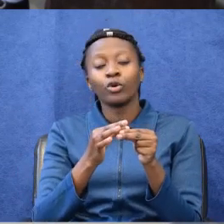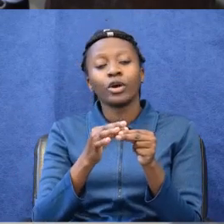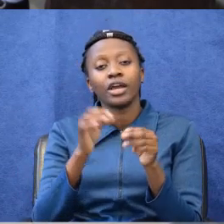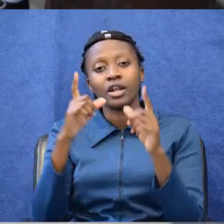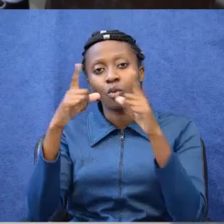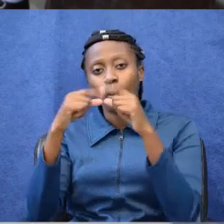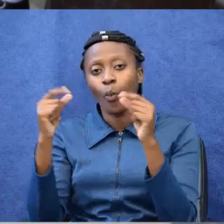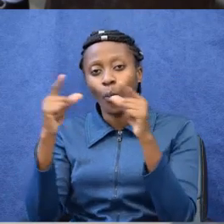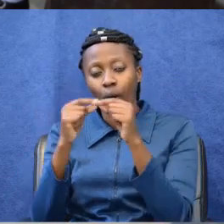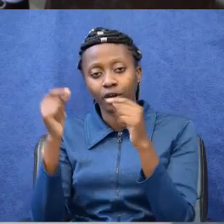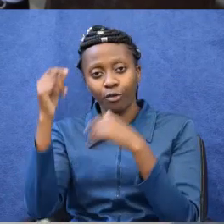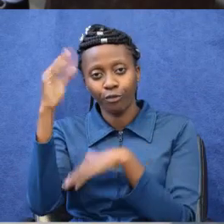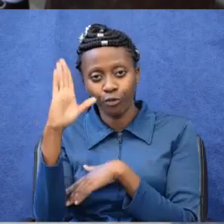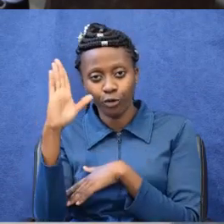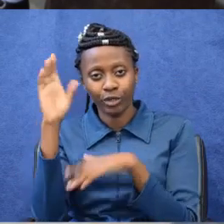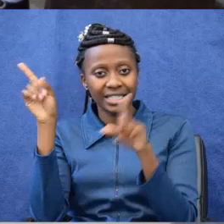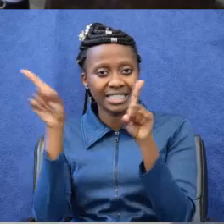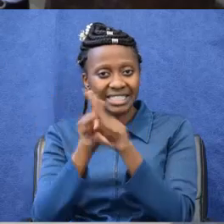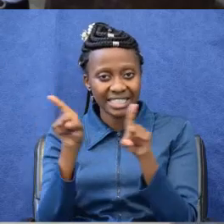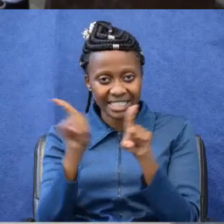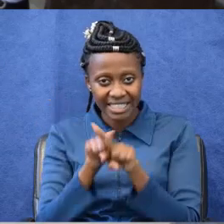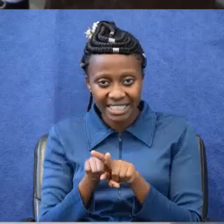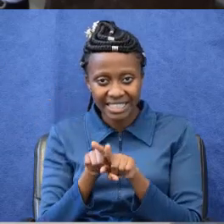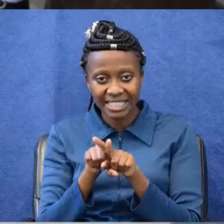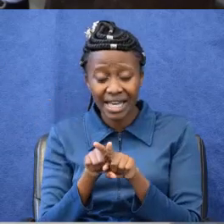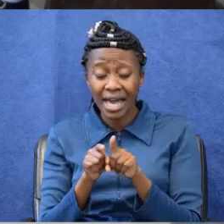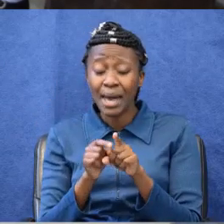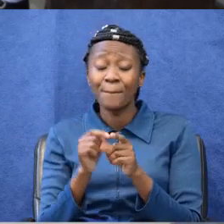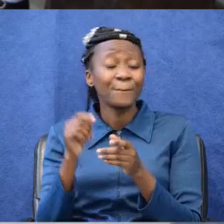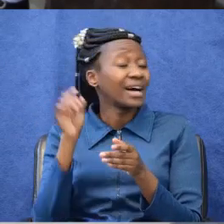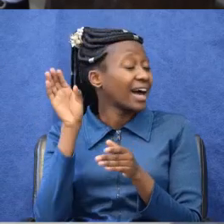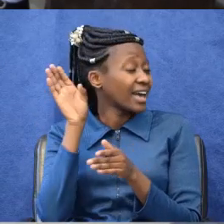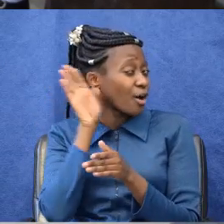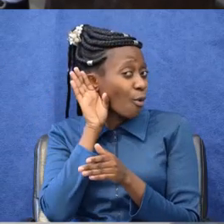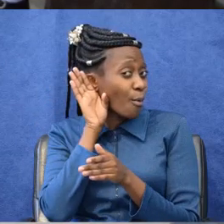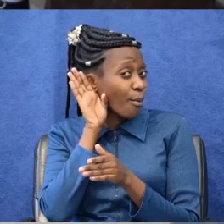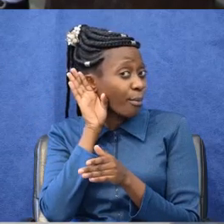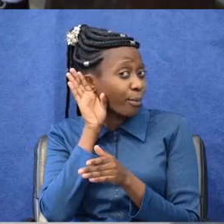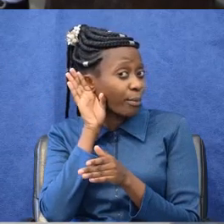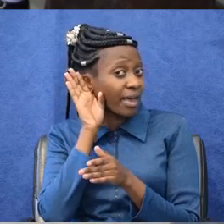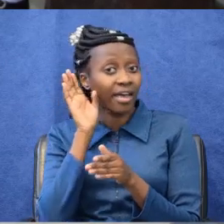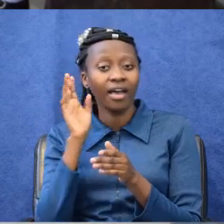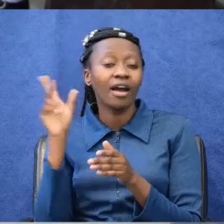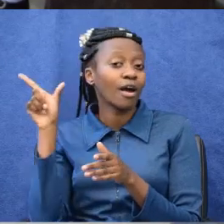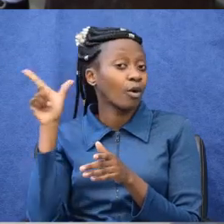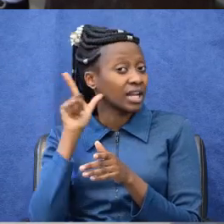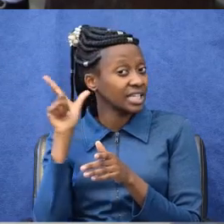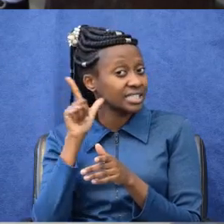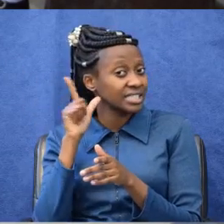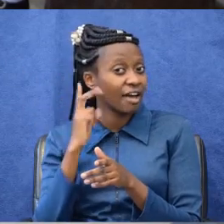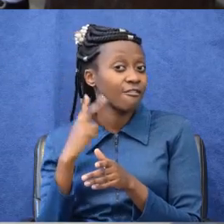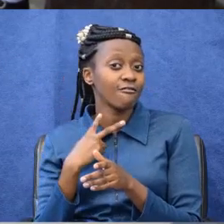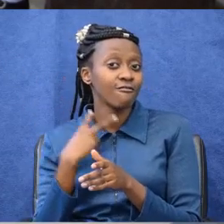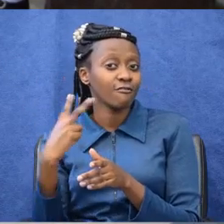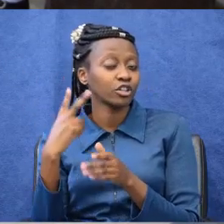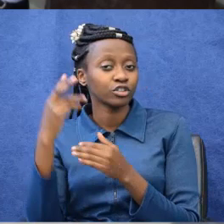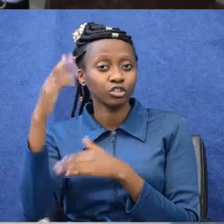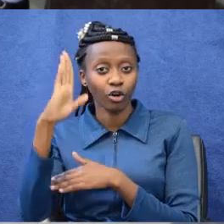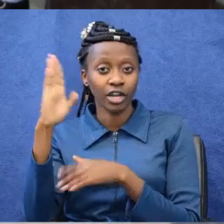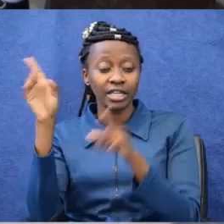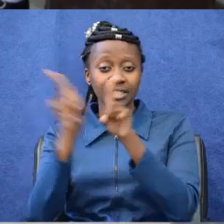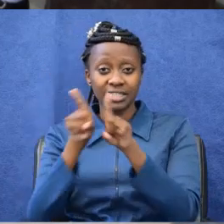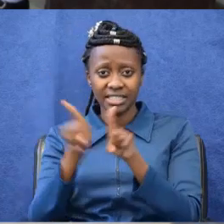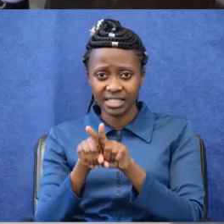have to be faithful. And again, you have to listen to God's voice. Because when he